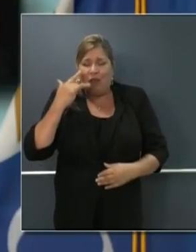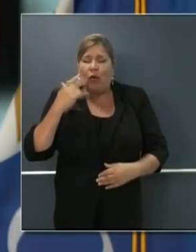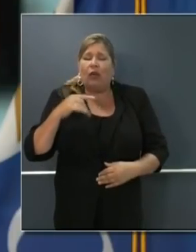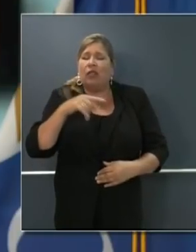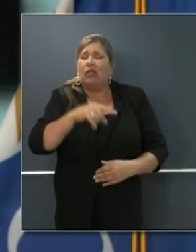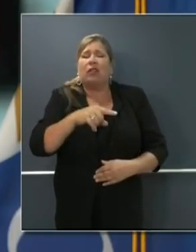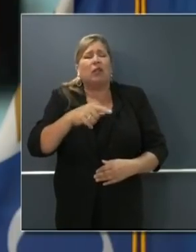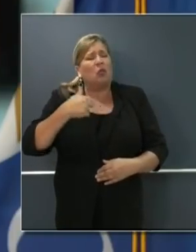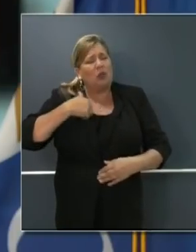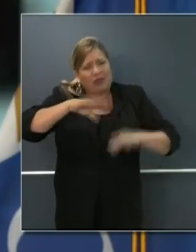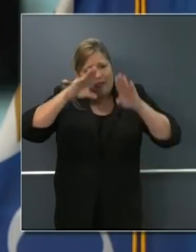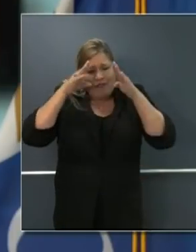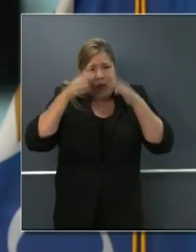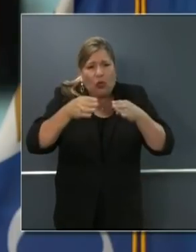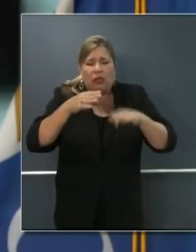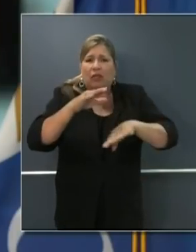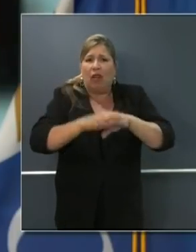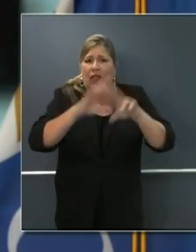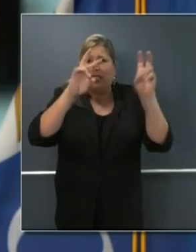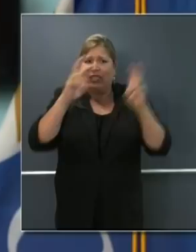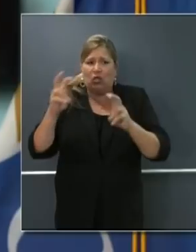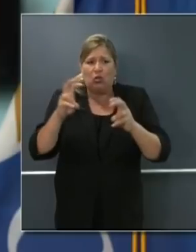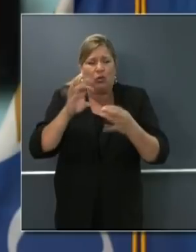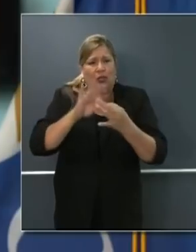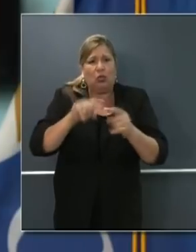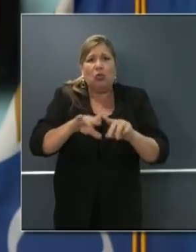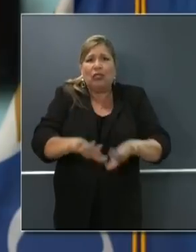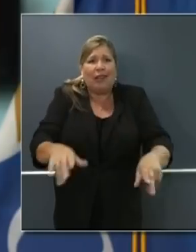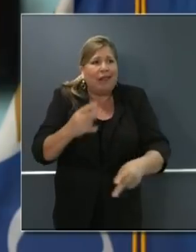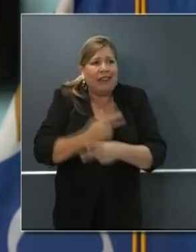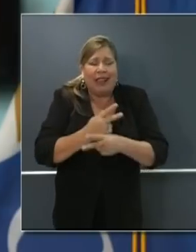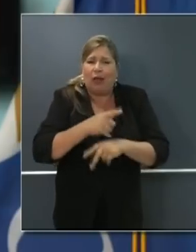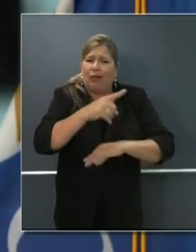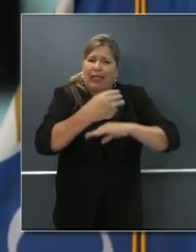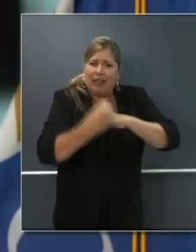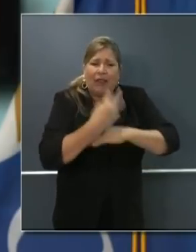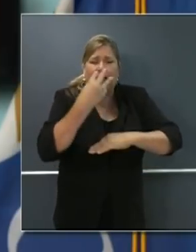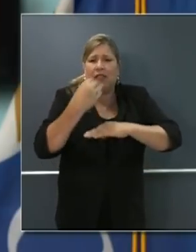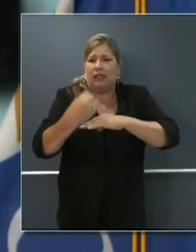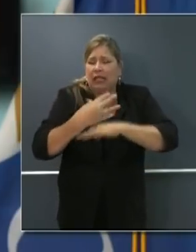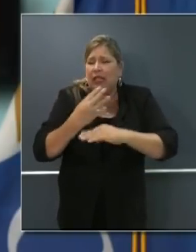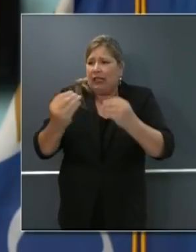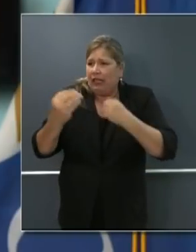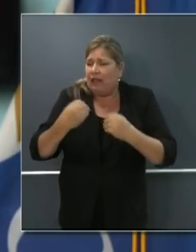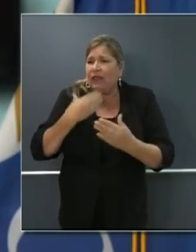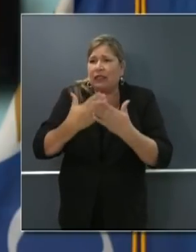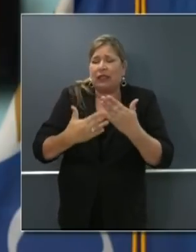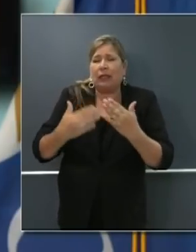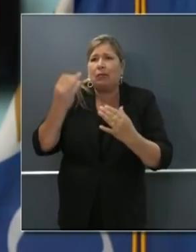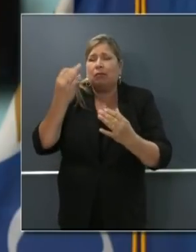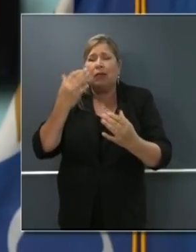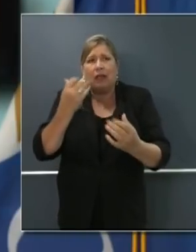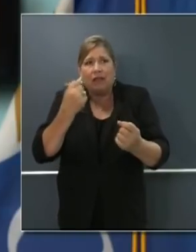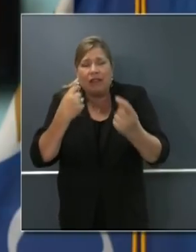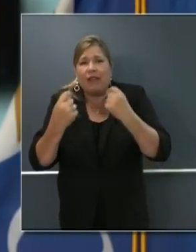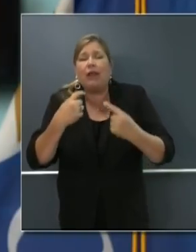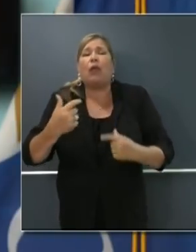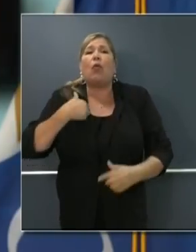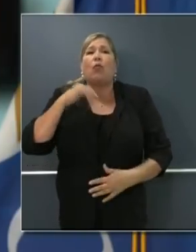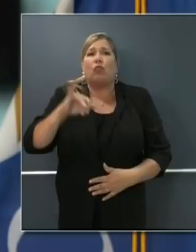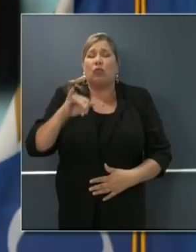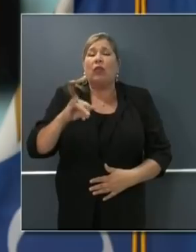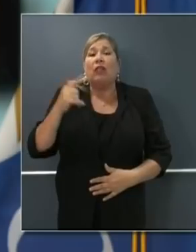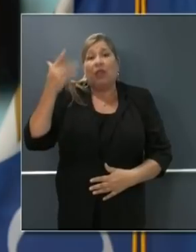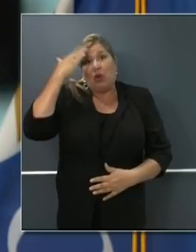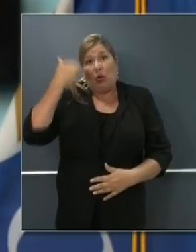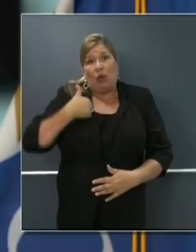focused exclusively on the issue of child care. Their advice, their counsel, their direction, they want to make sure that $100 million we put